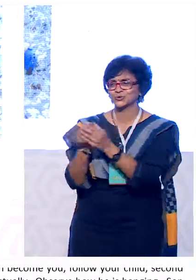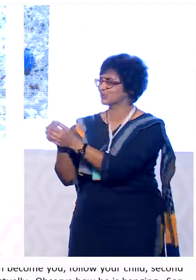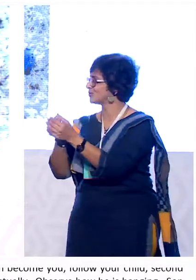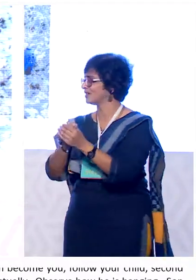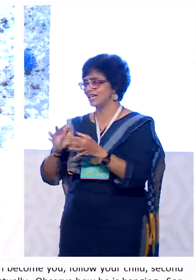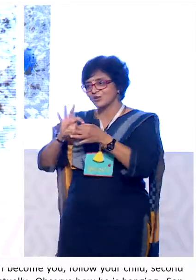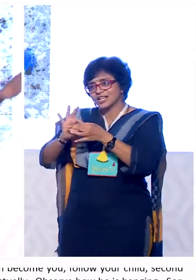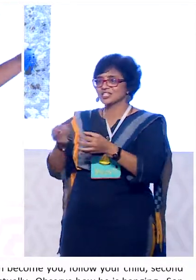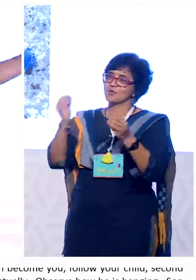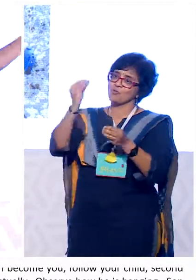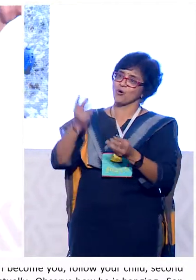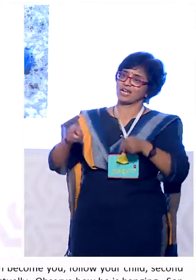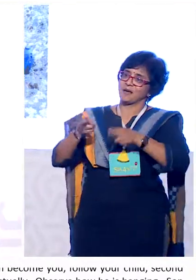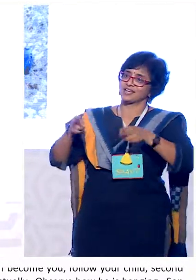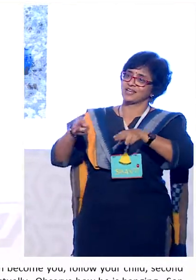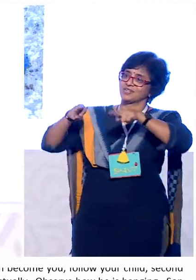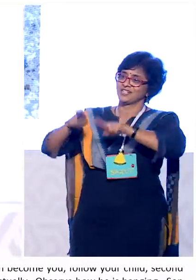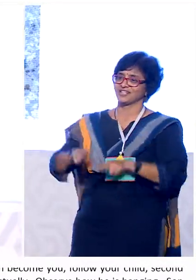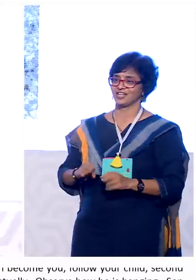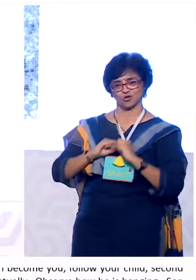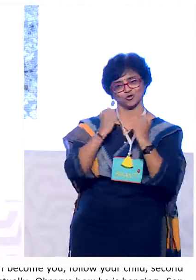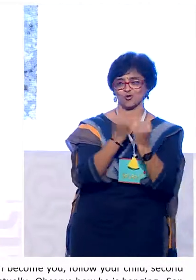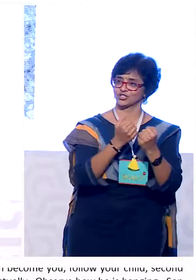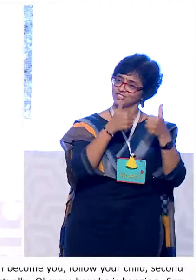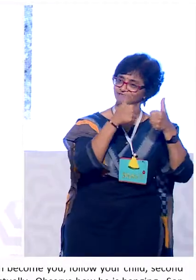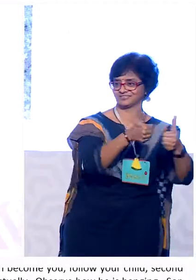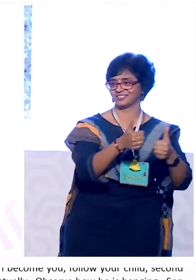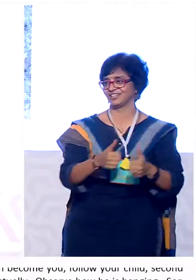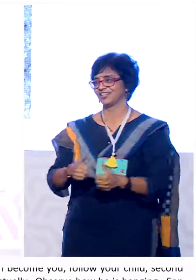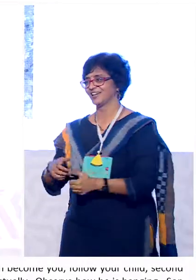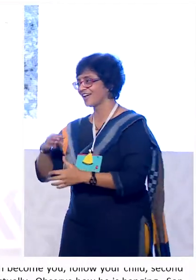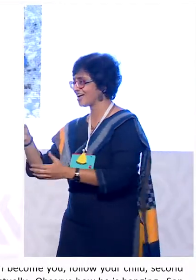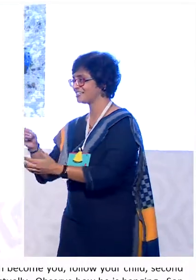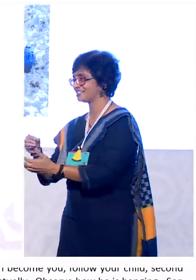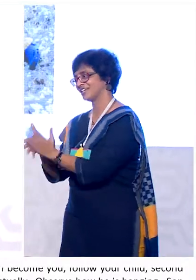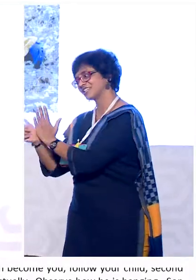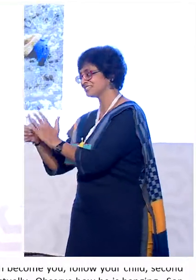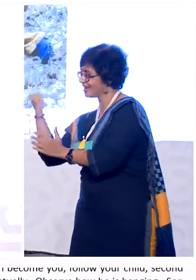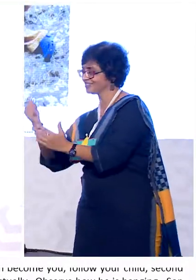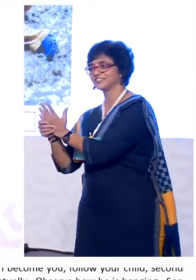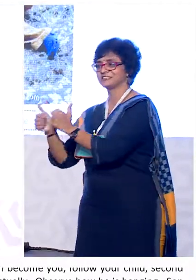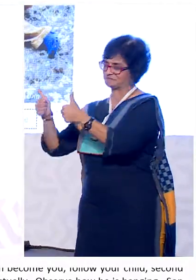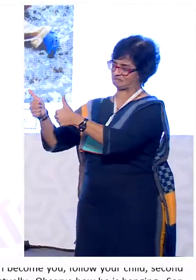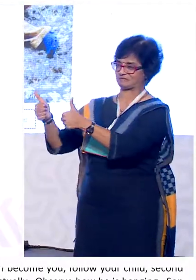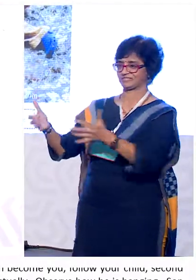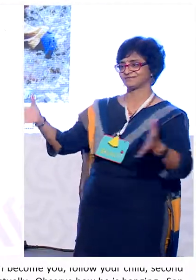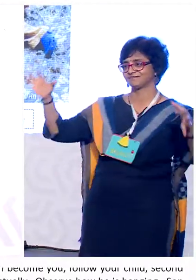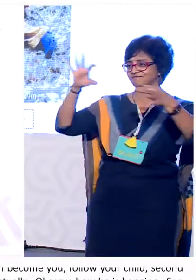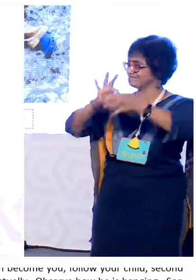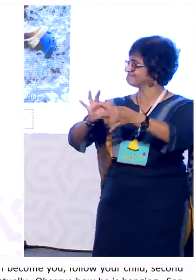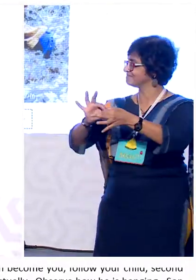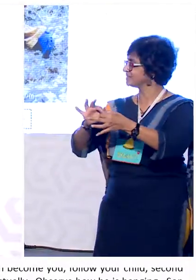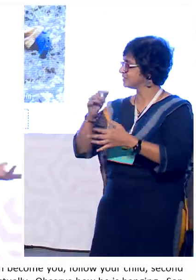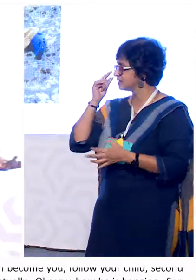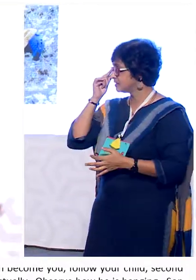of working. We have something called horseboy method, which will always be a niche thing that you saw those nice videos of. But you're sitting in an apartment